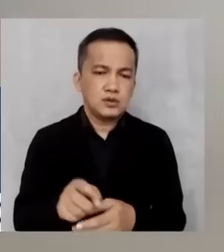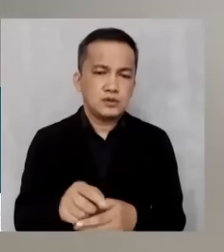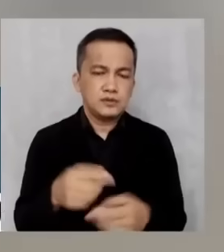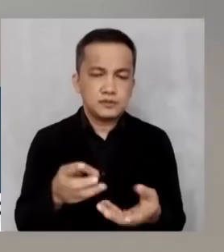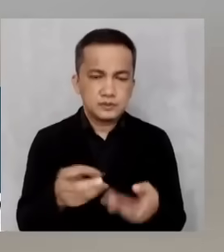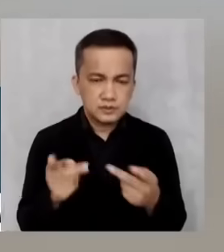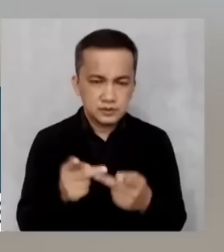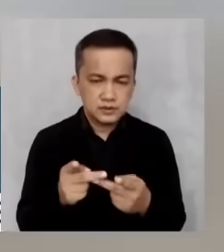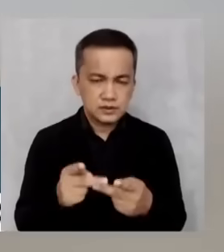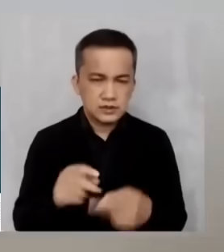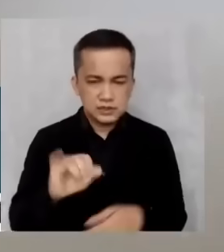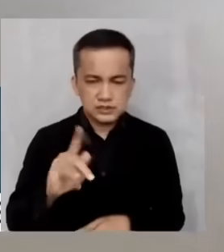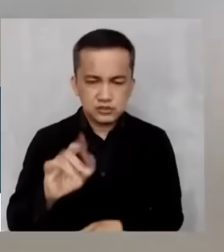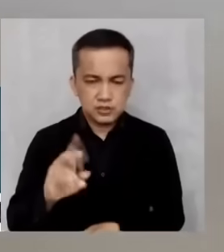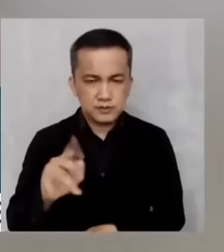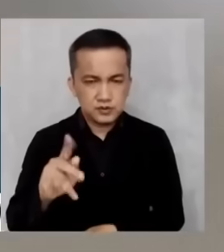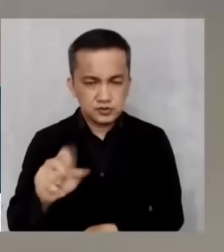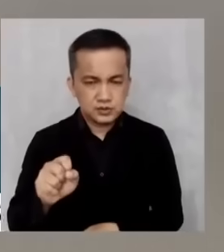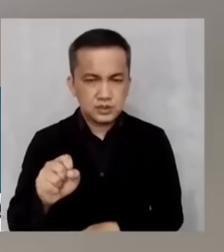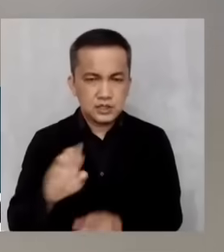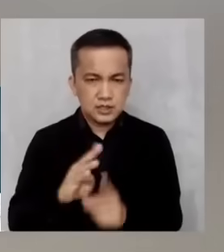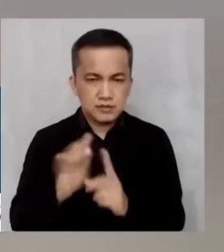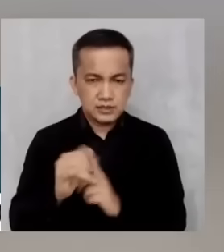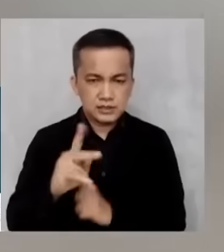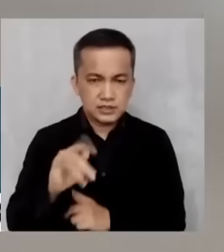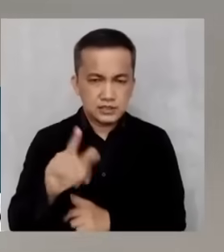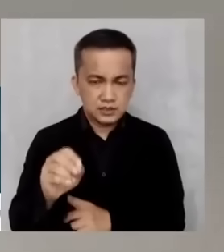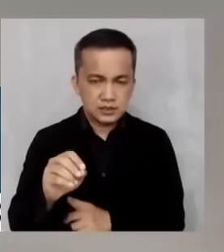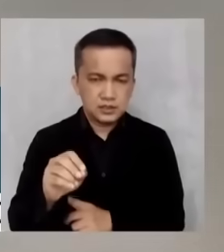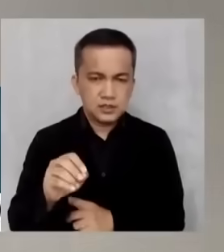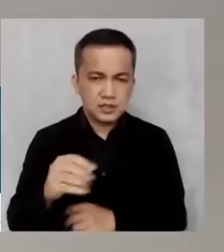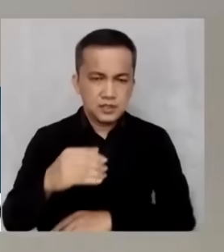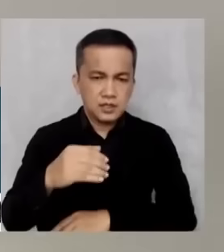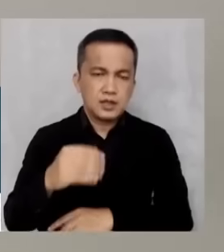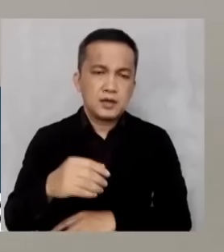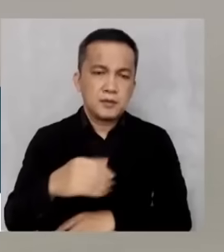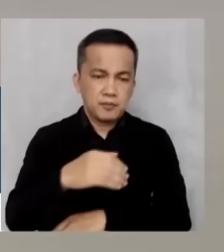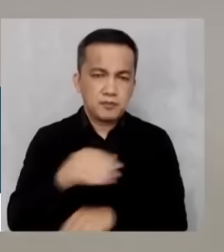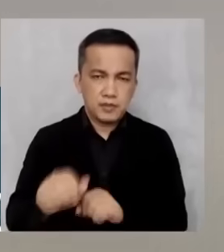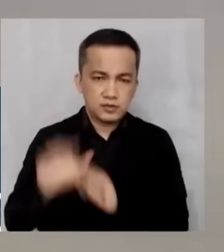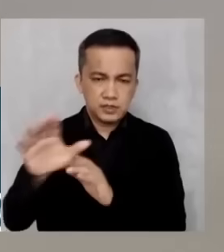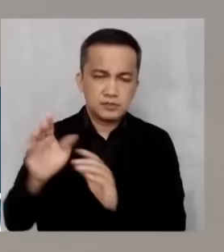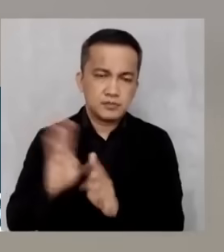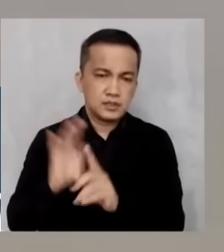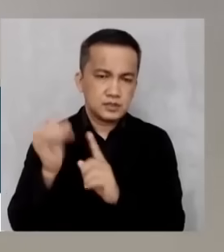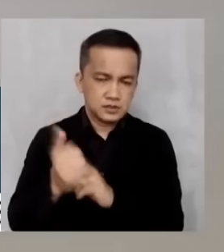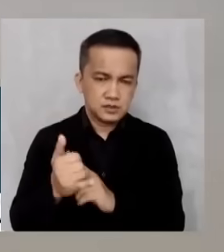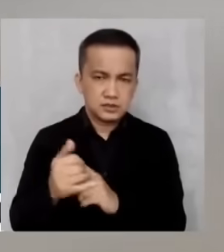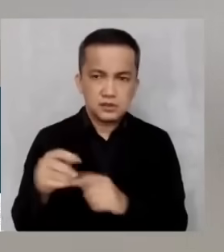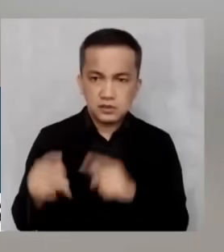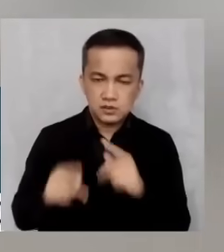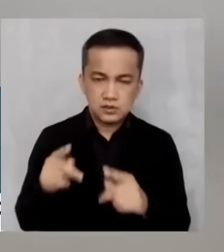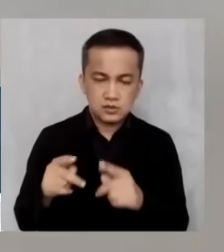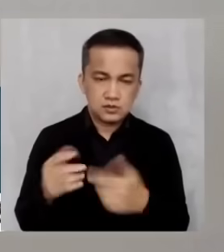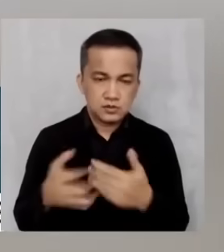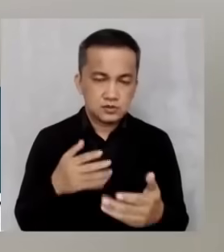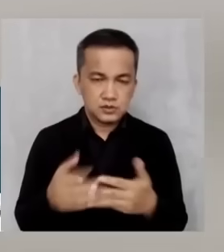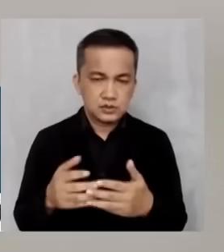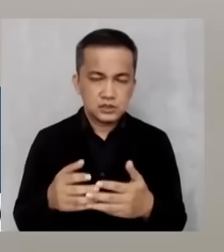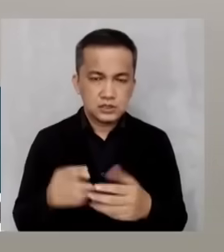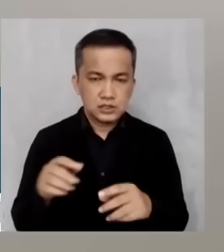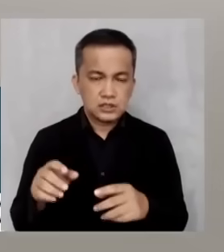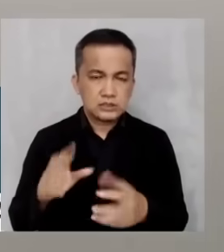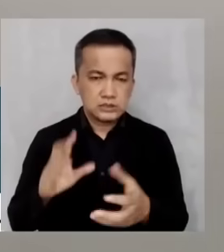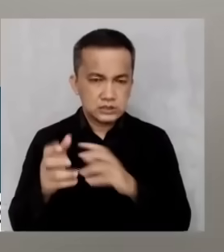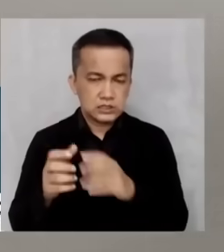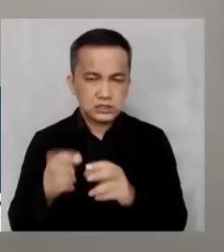at Sitio Cambios in Barangay Sirao, a mountain barangay in Cebu City, which the residents and even the disaster responders believe